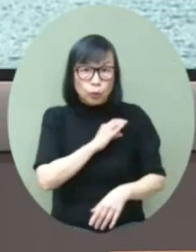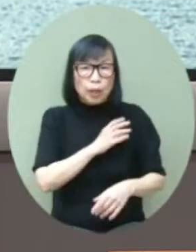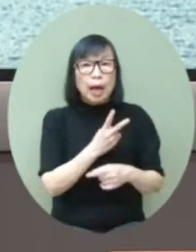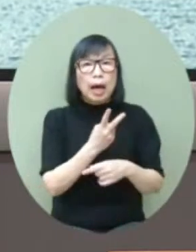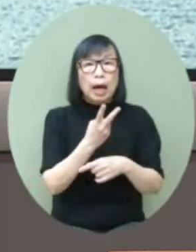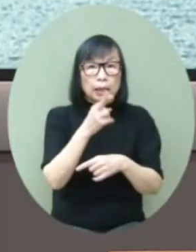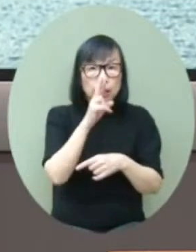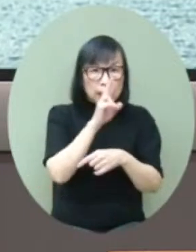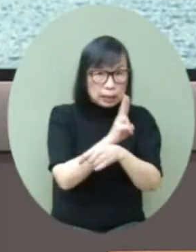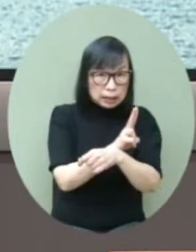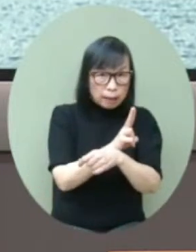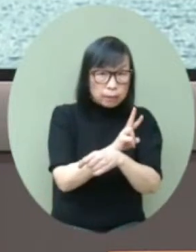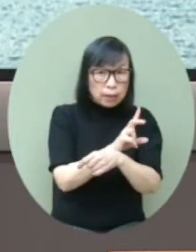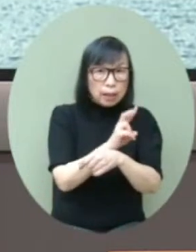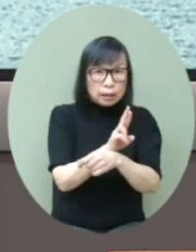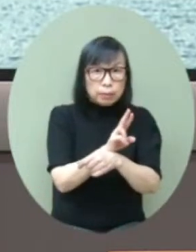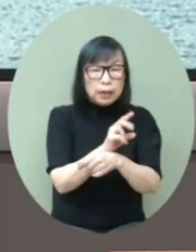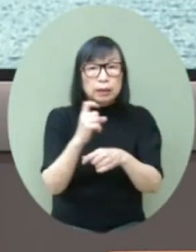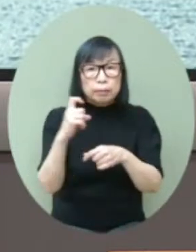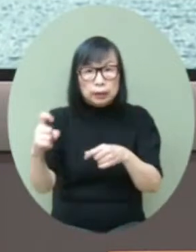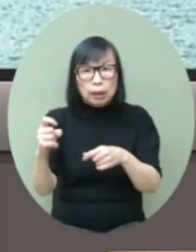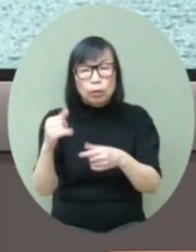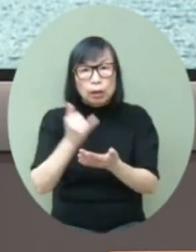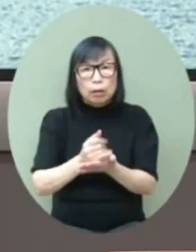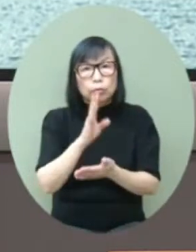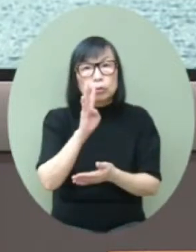to the BPE at